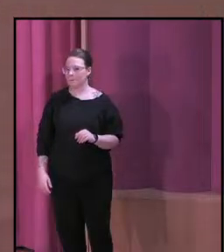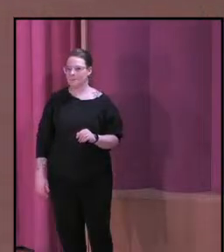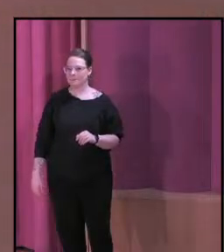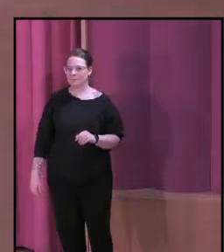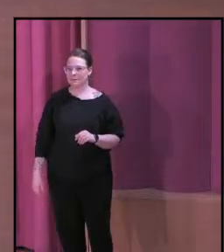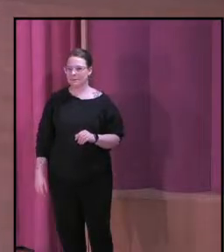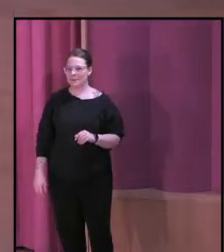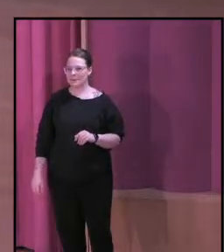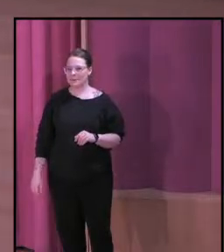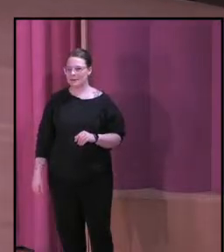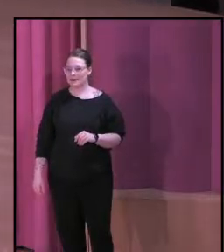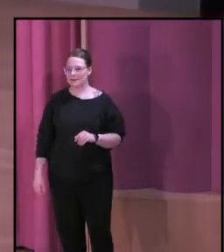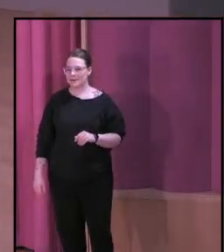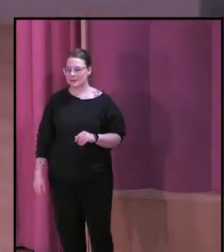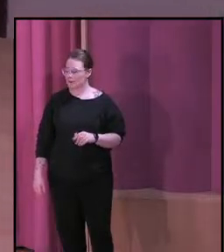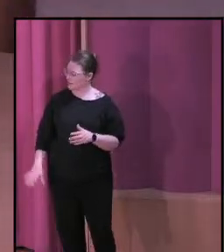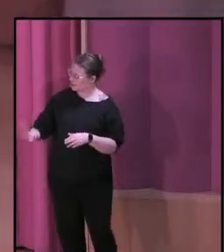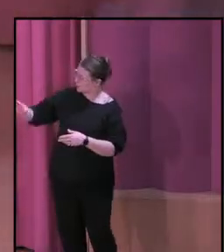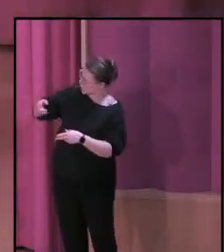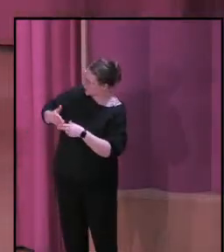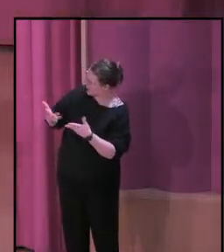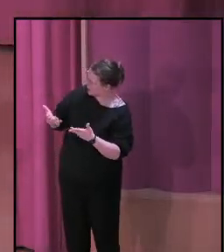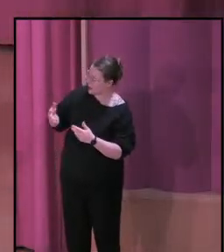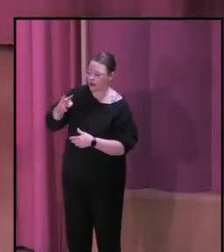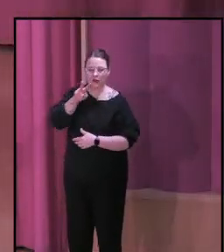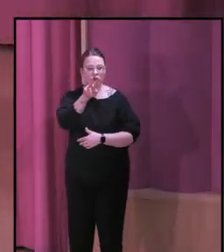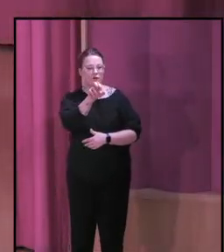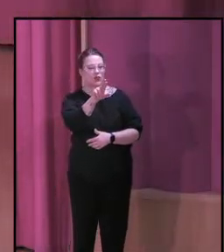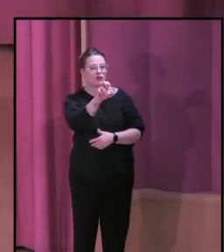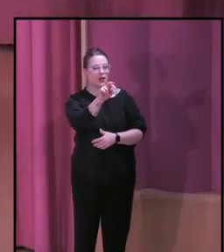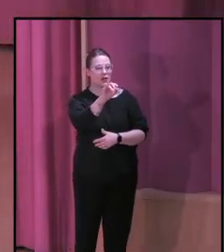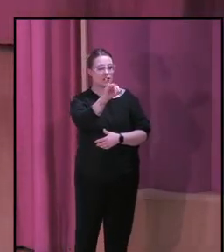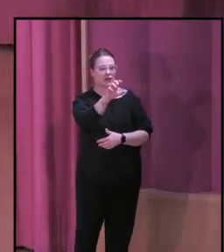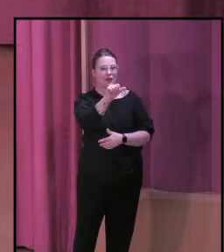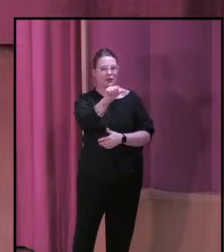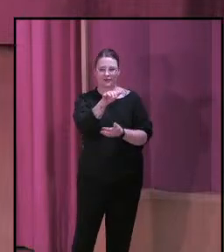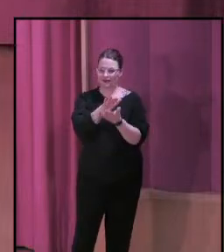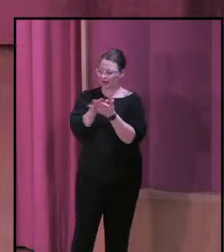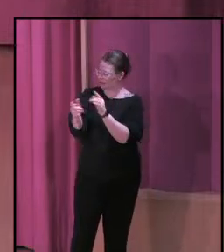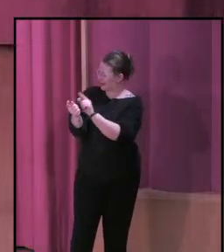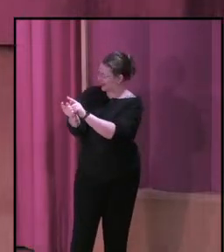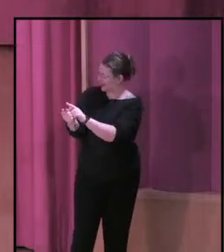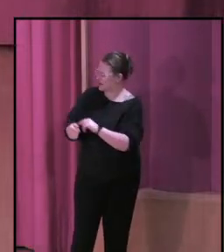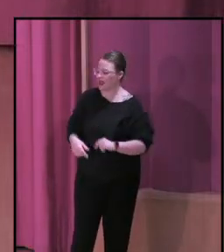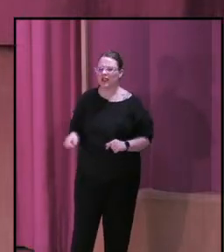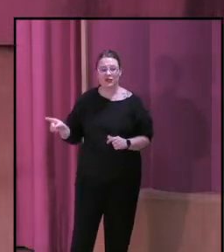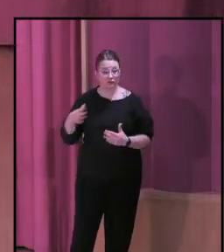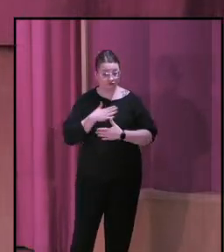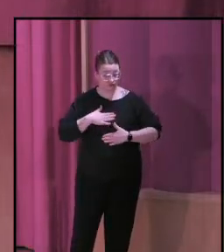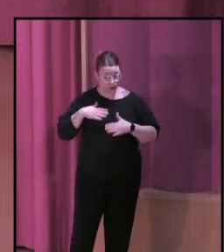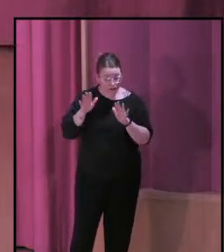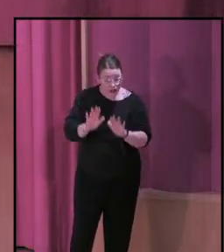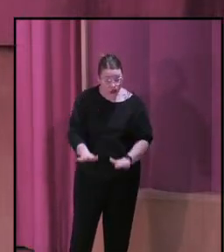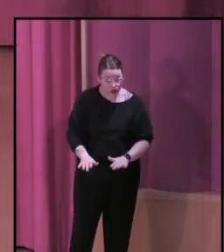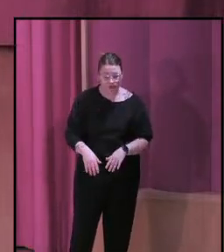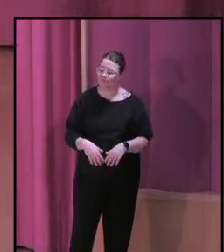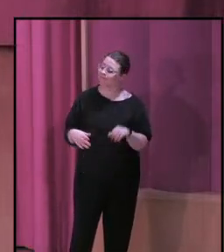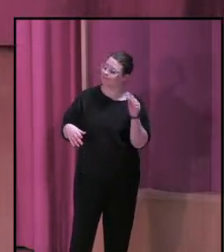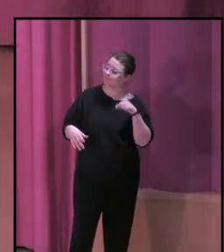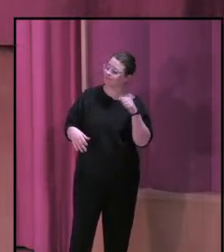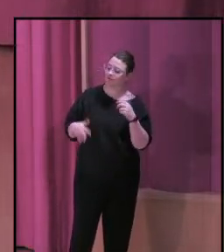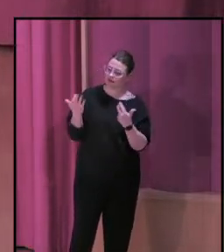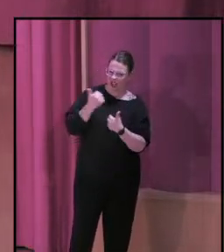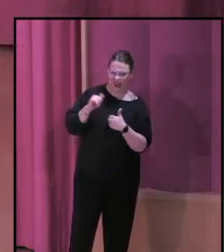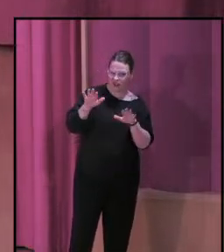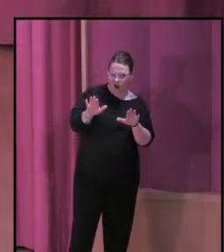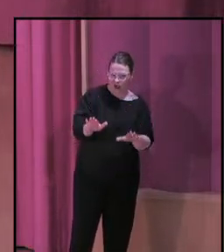stand right here. Hi, what's your name? Veronica? Veronica. Nice to meet you, Veronica. Are you having a good winter? Yeah. Yeah. Have you done anything